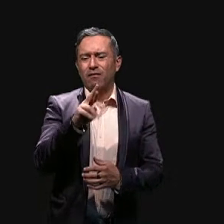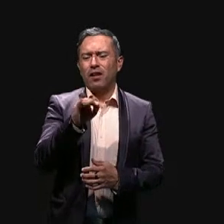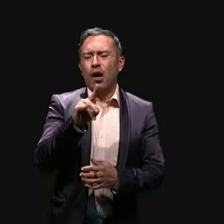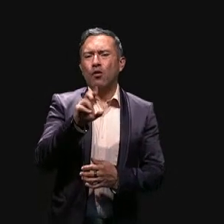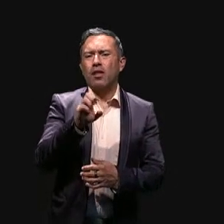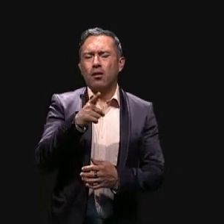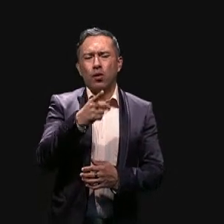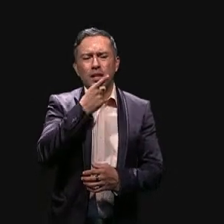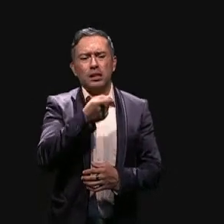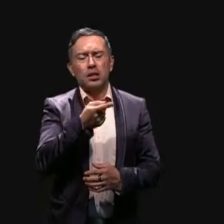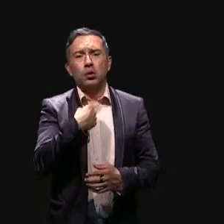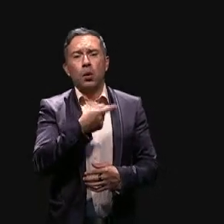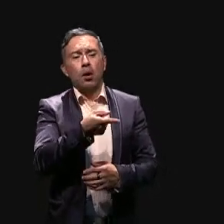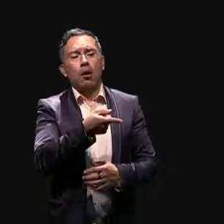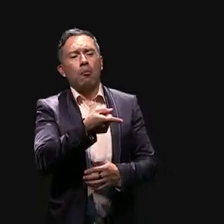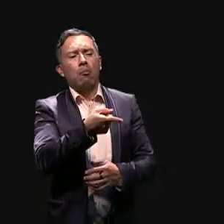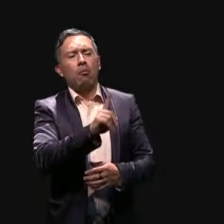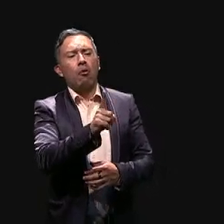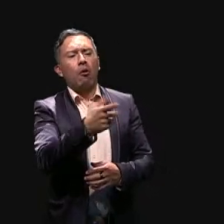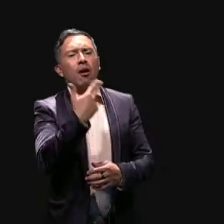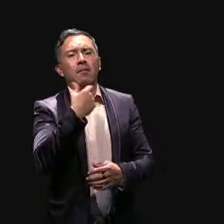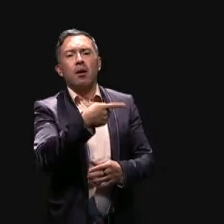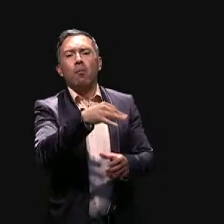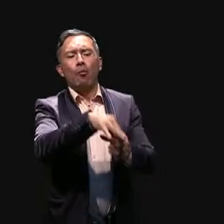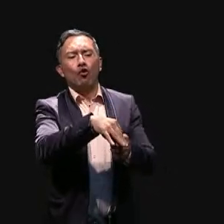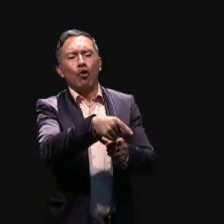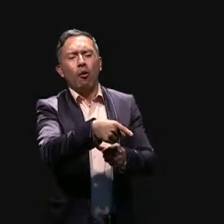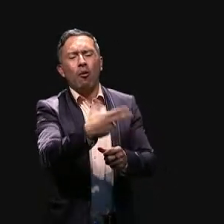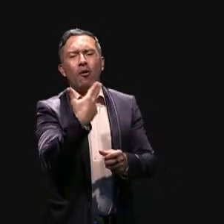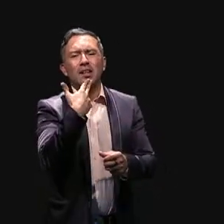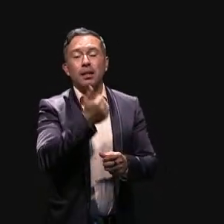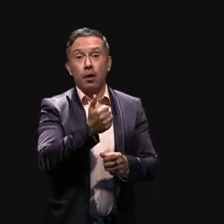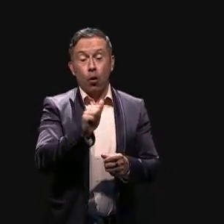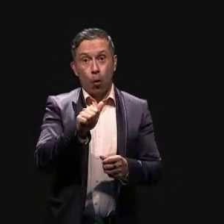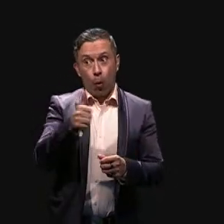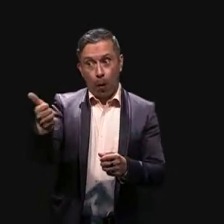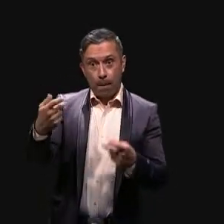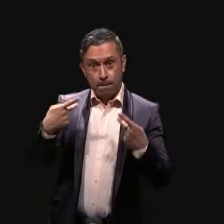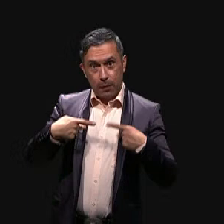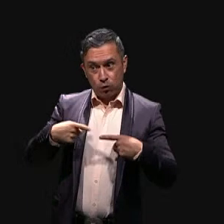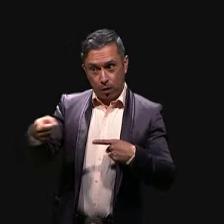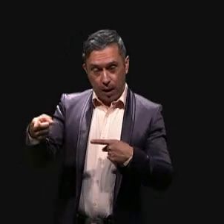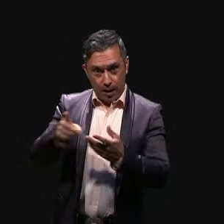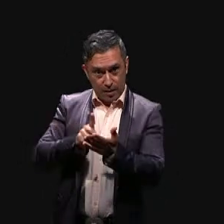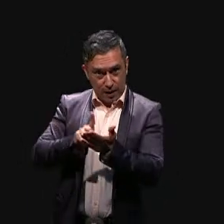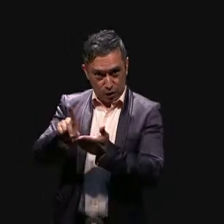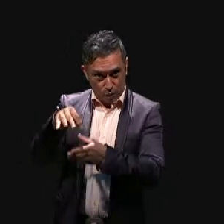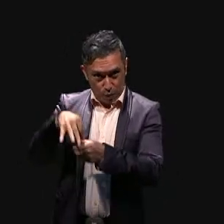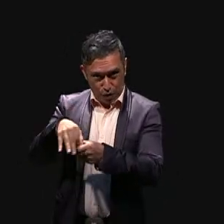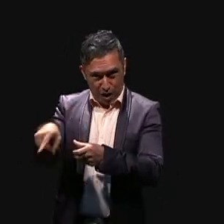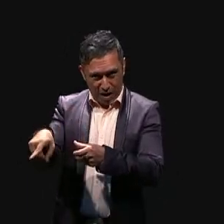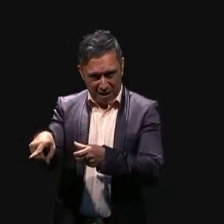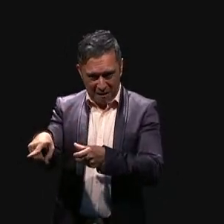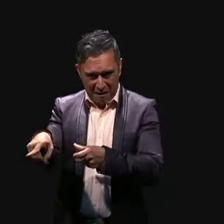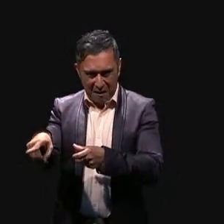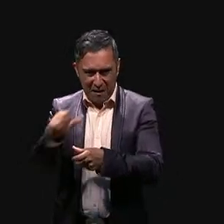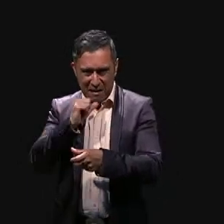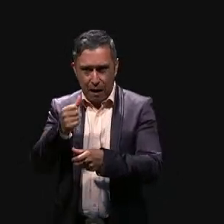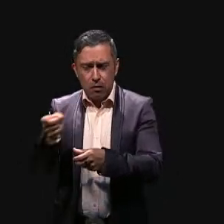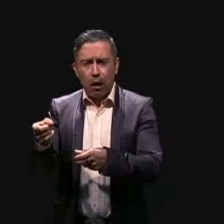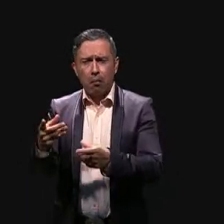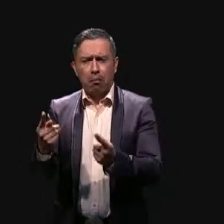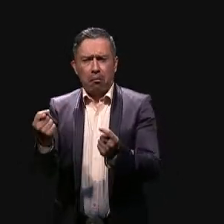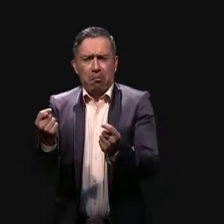ineligible or someone who wasn't qualified voted, and that is impeding your rights as a citizen. But if